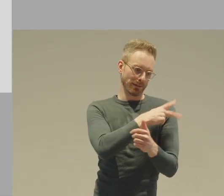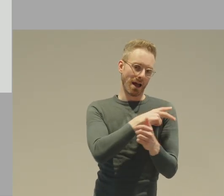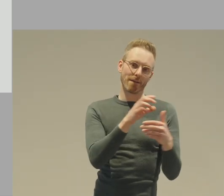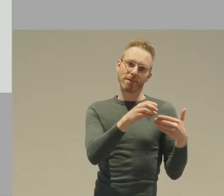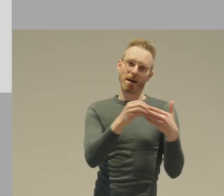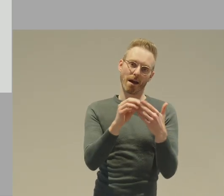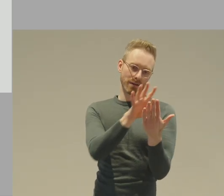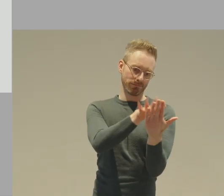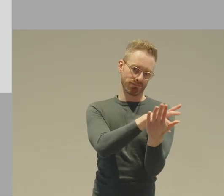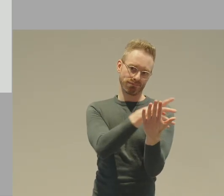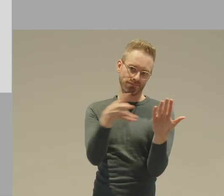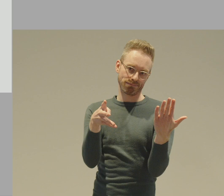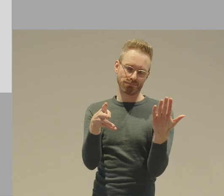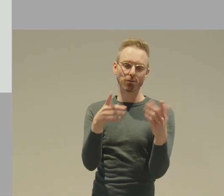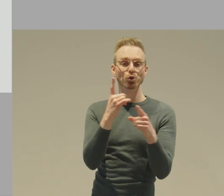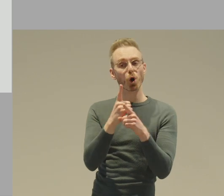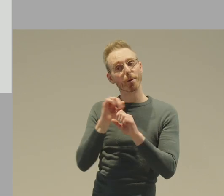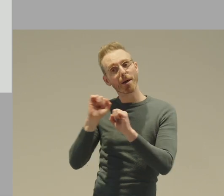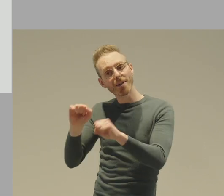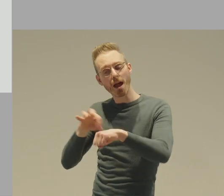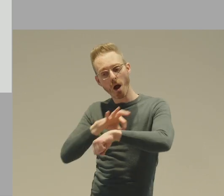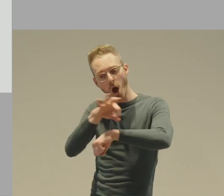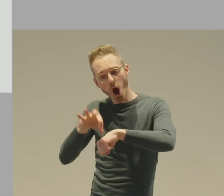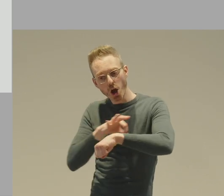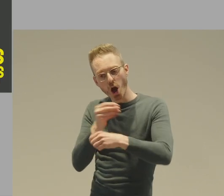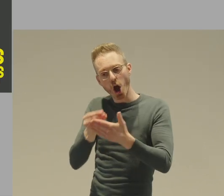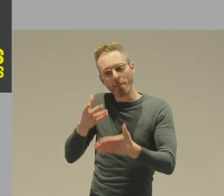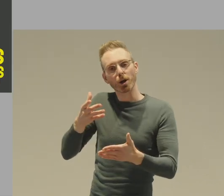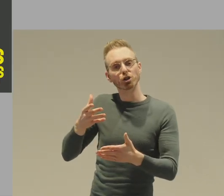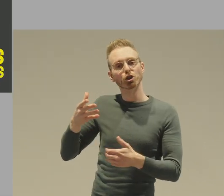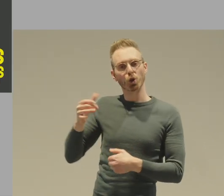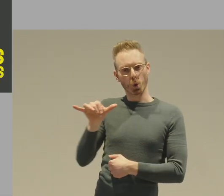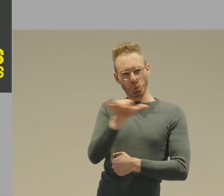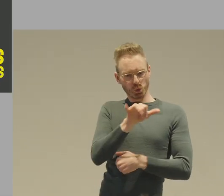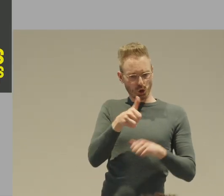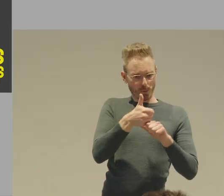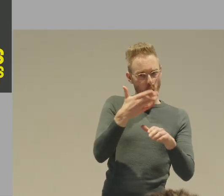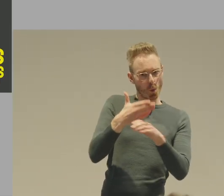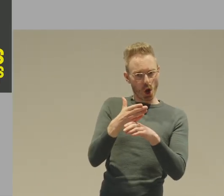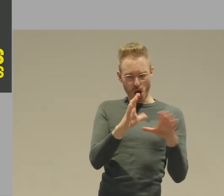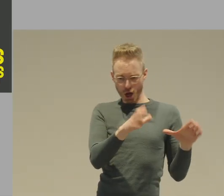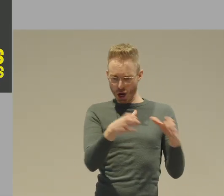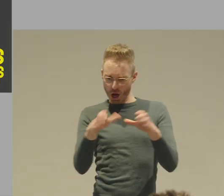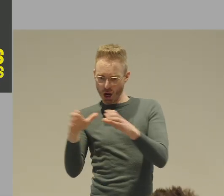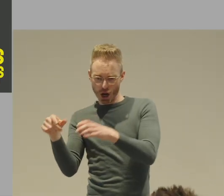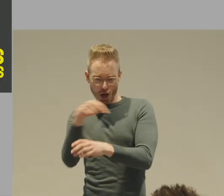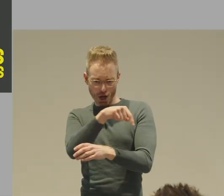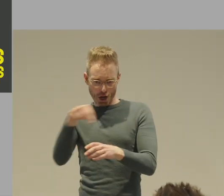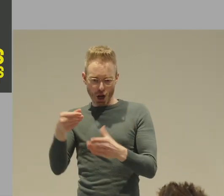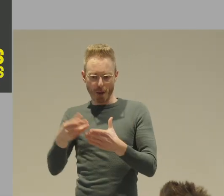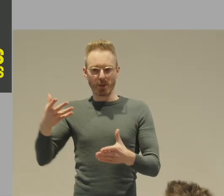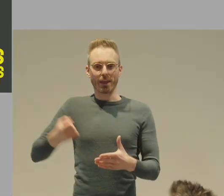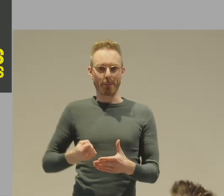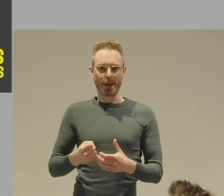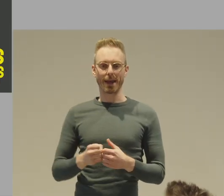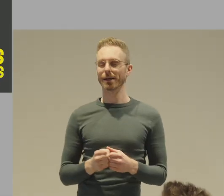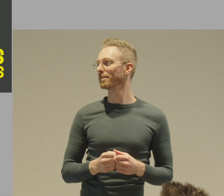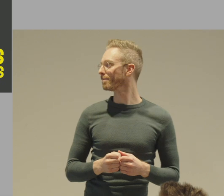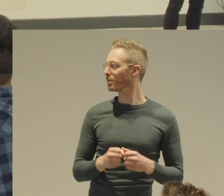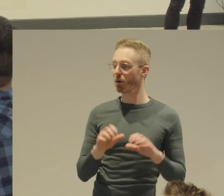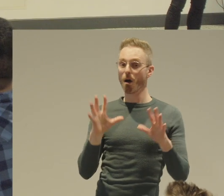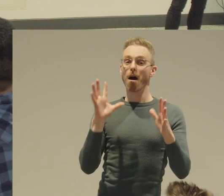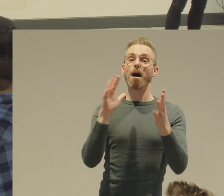staff guide. Okay, did I make it? We got to questions. Yay!